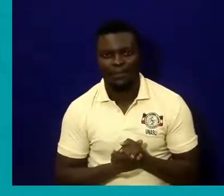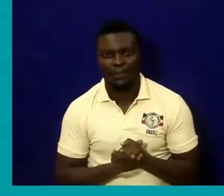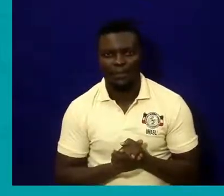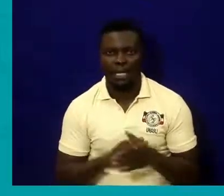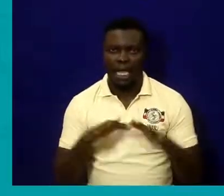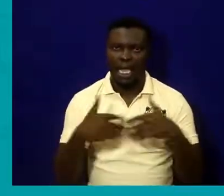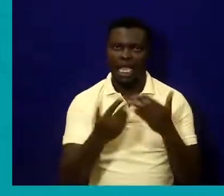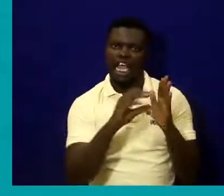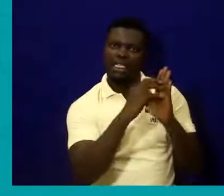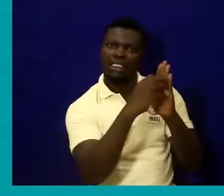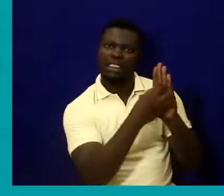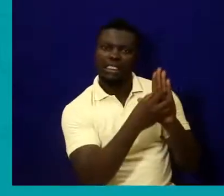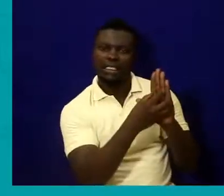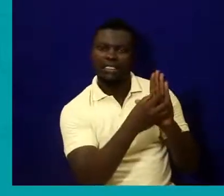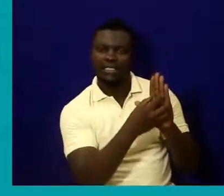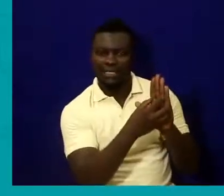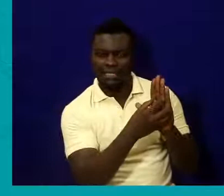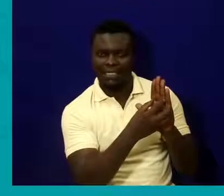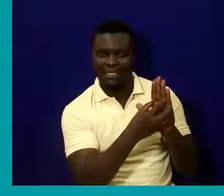And for the symbol,